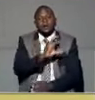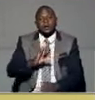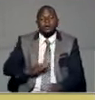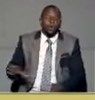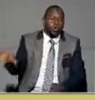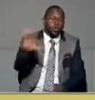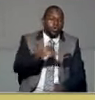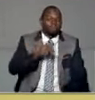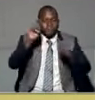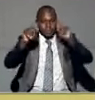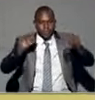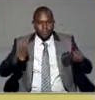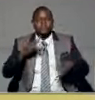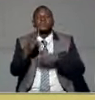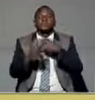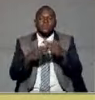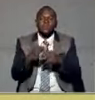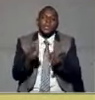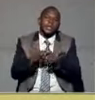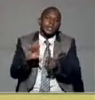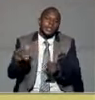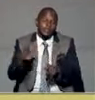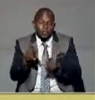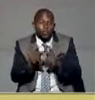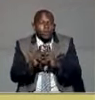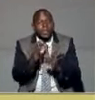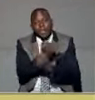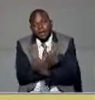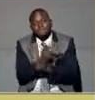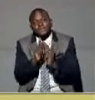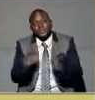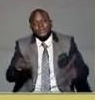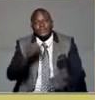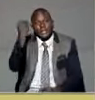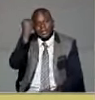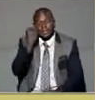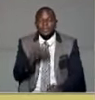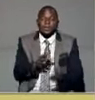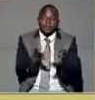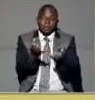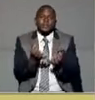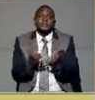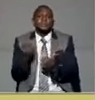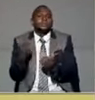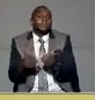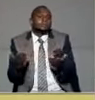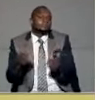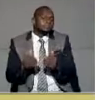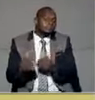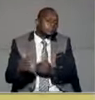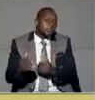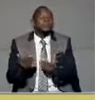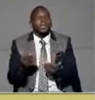over the world and other people who love peace and justice. Mm-hmm. So we expect, because the late Archbishop, of course,